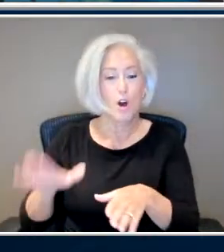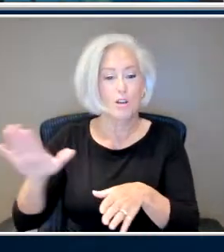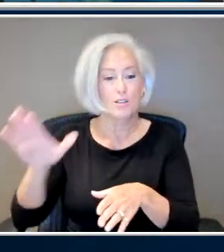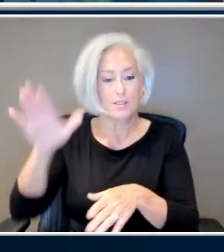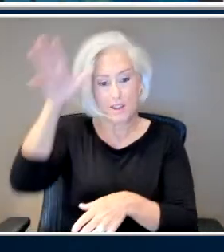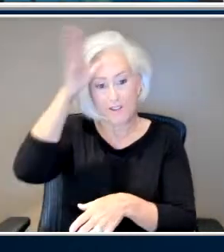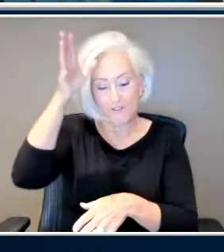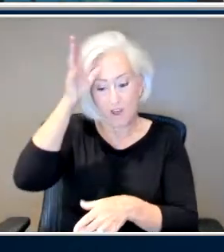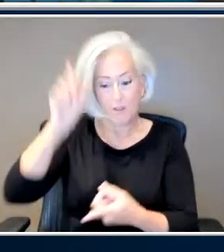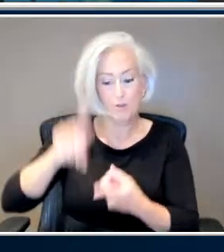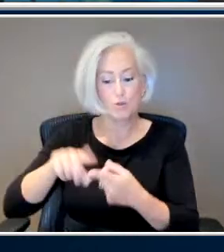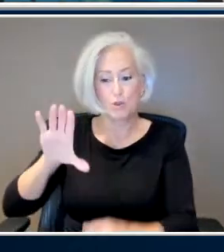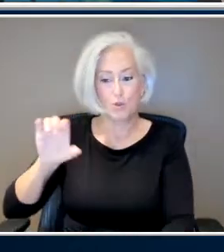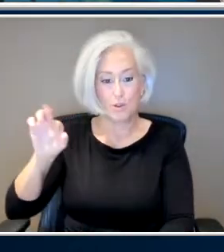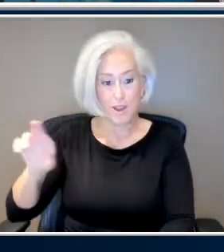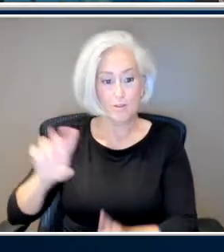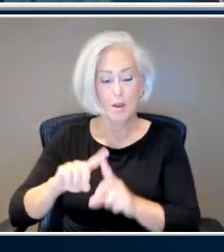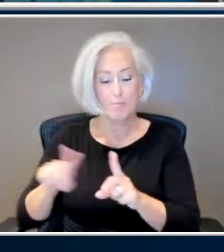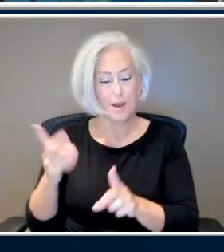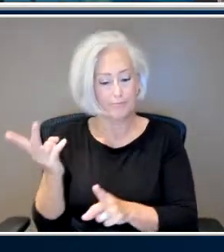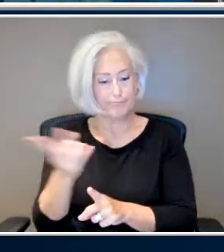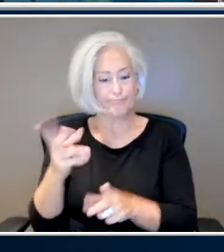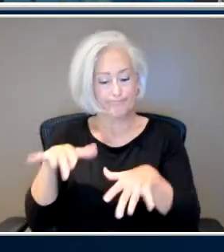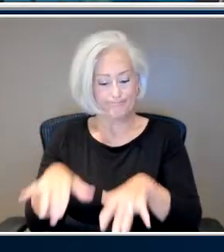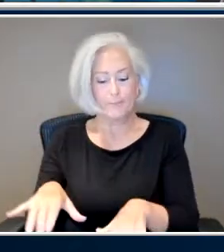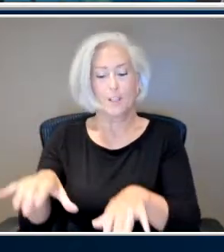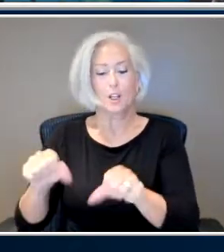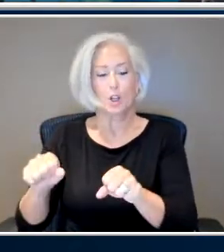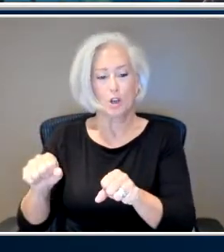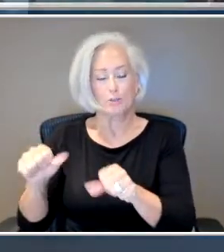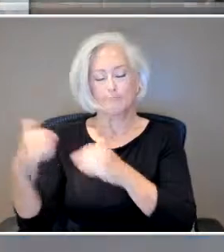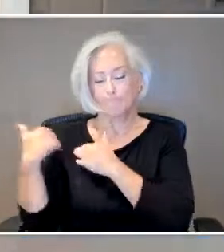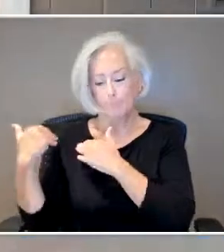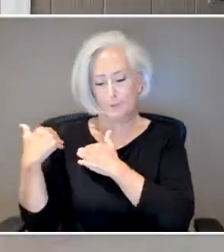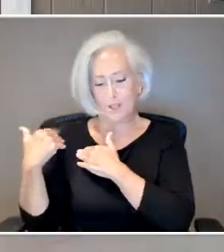to be proactive about their own health. Here's Janine Kiesling.